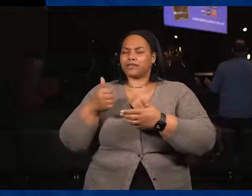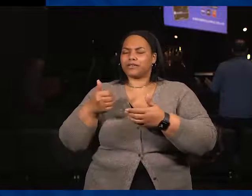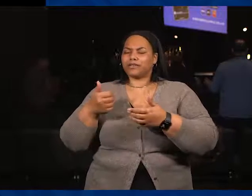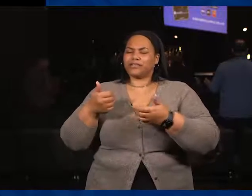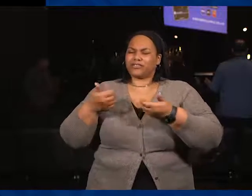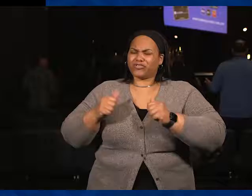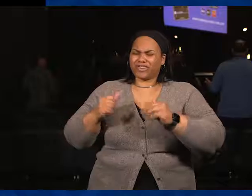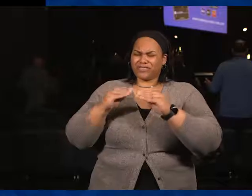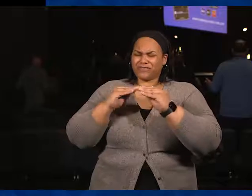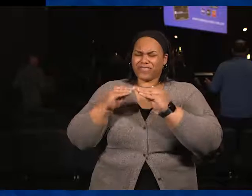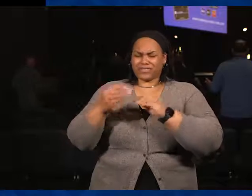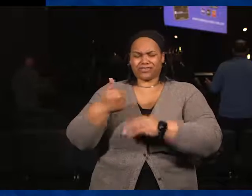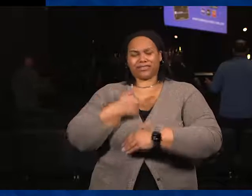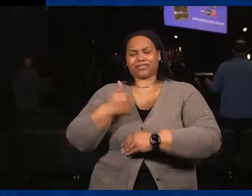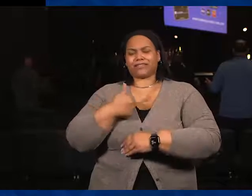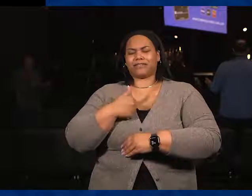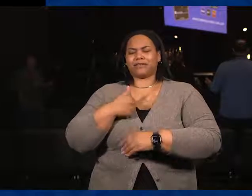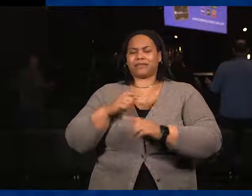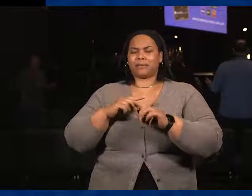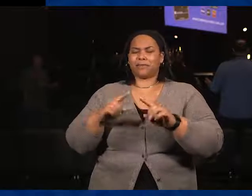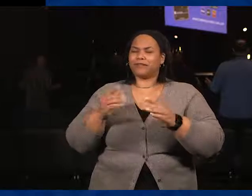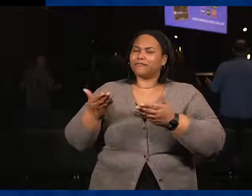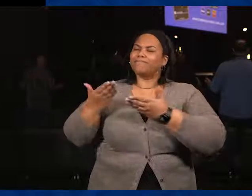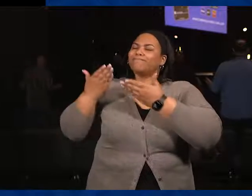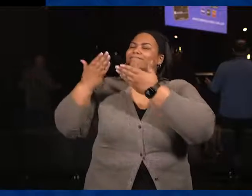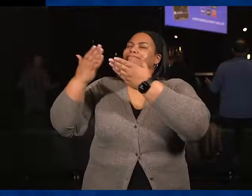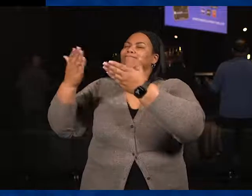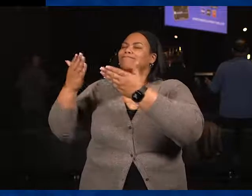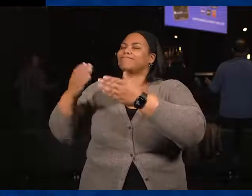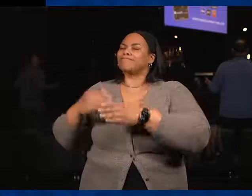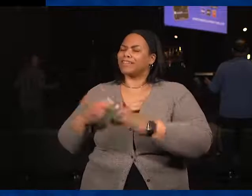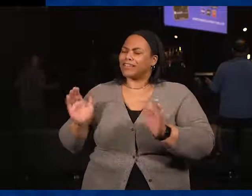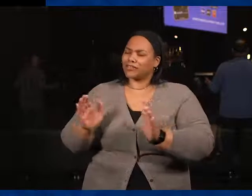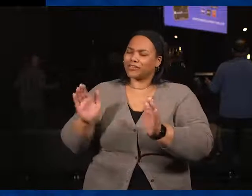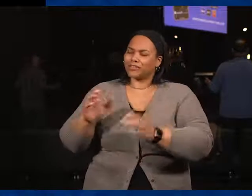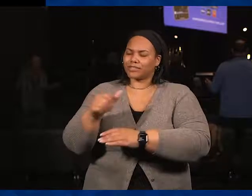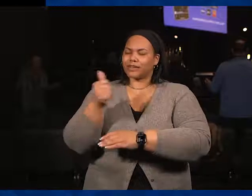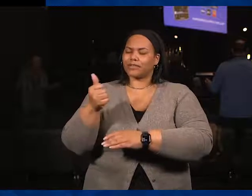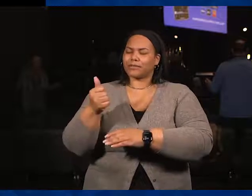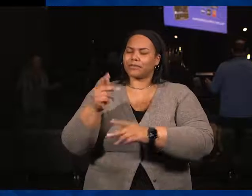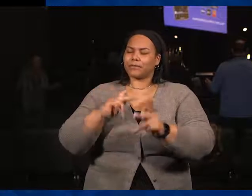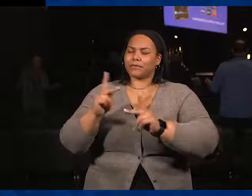you and to encourage others to do the same. We love you